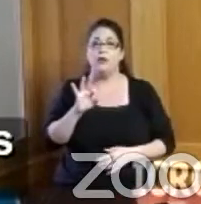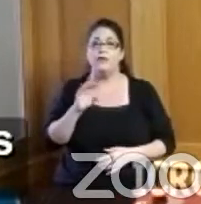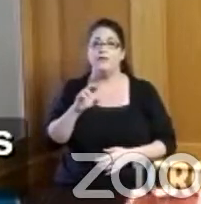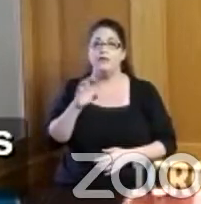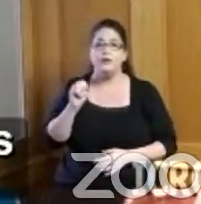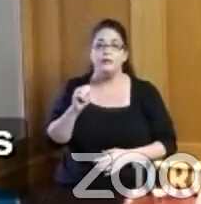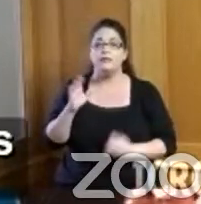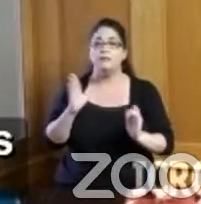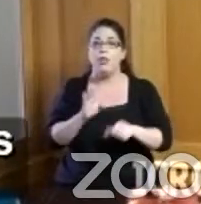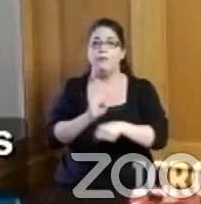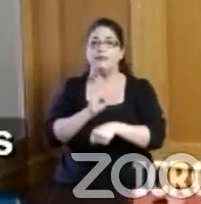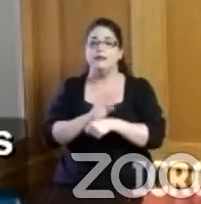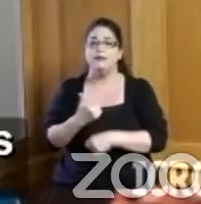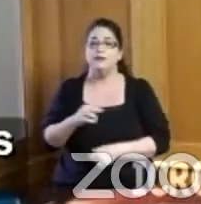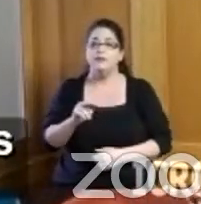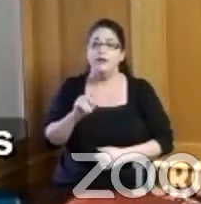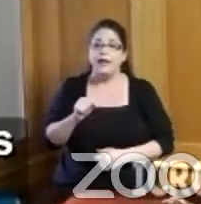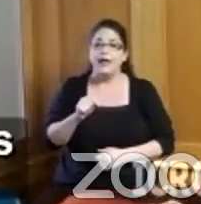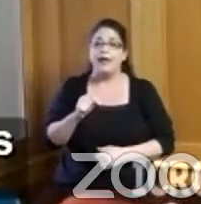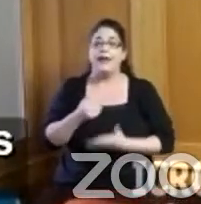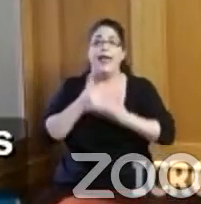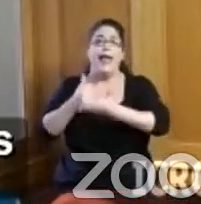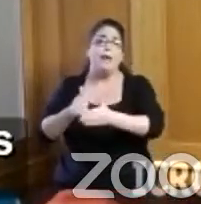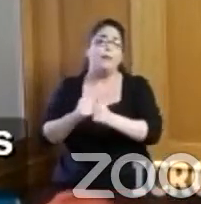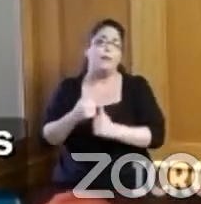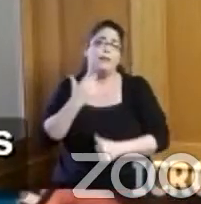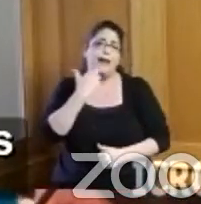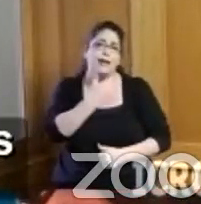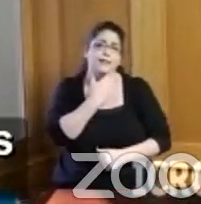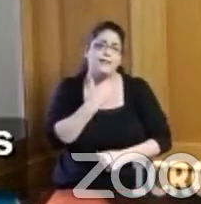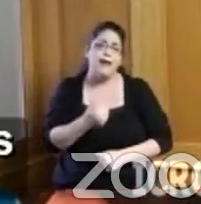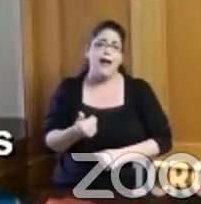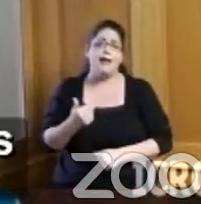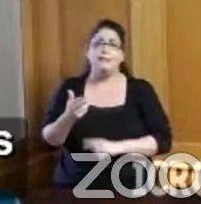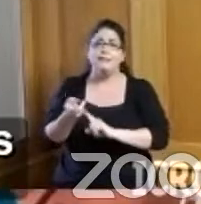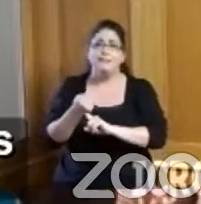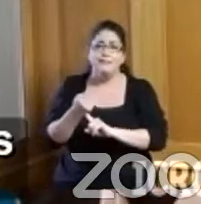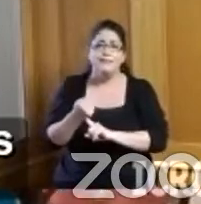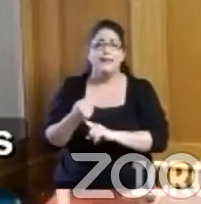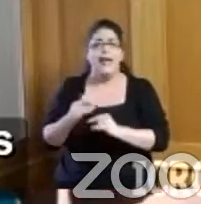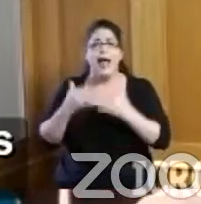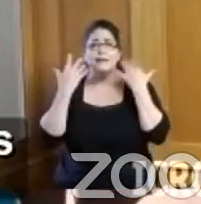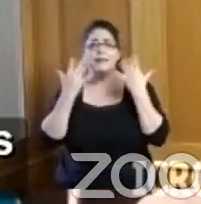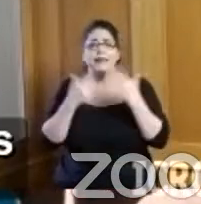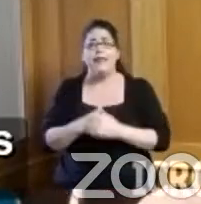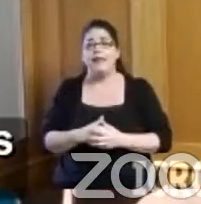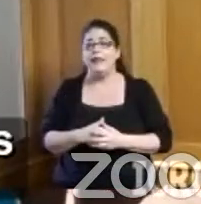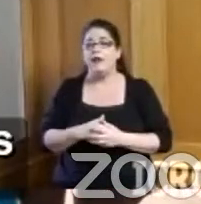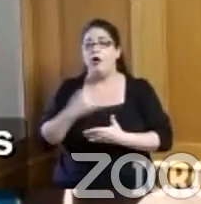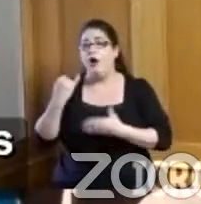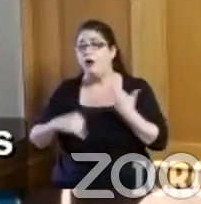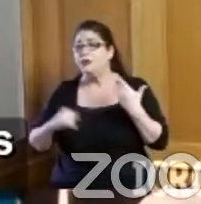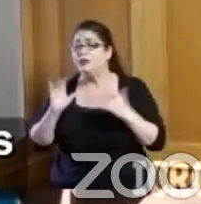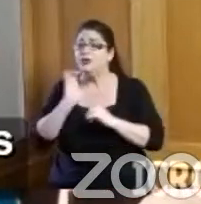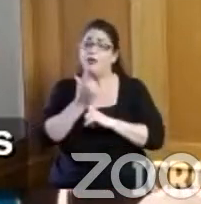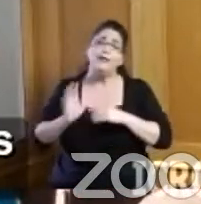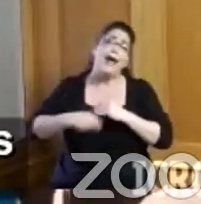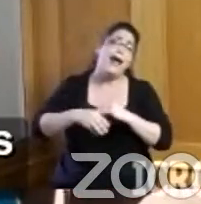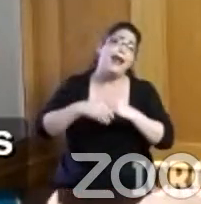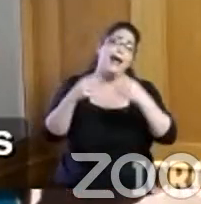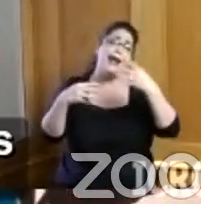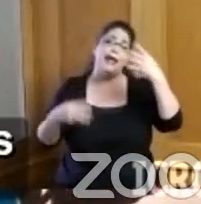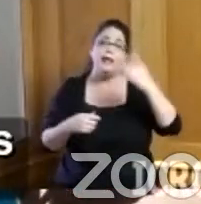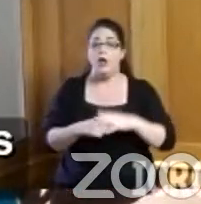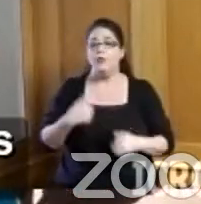business grants, help with the restaurants and hospitality industry, continue help with arts and culture. And let me say that